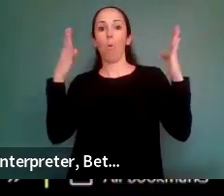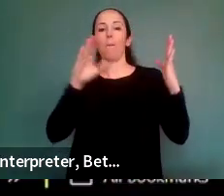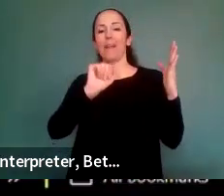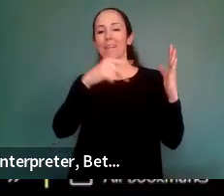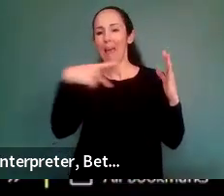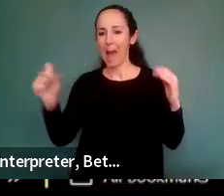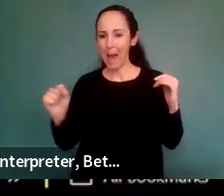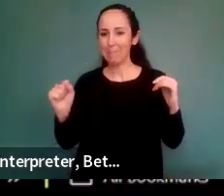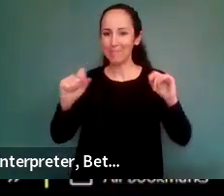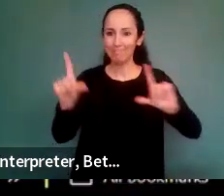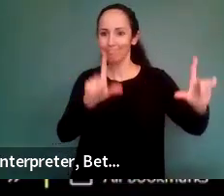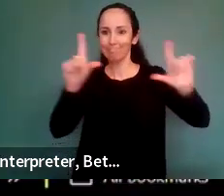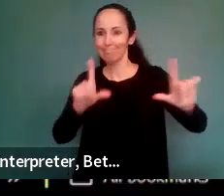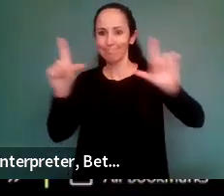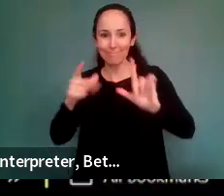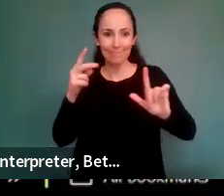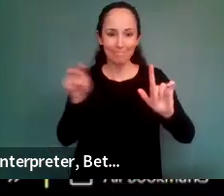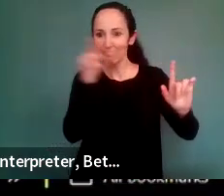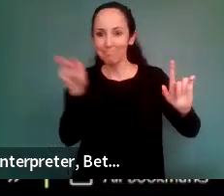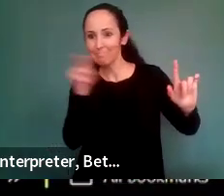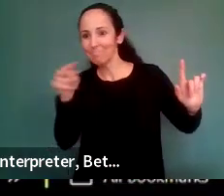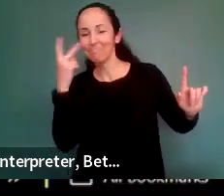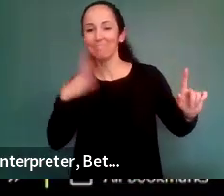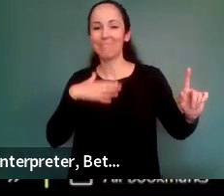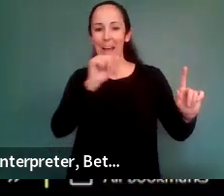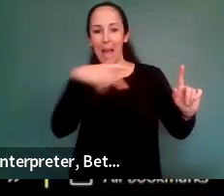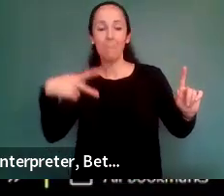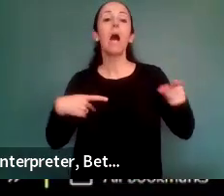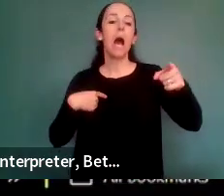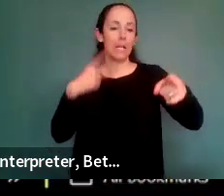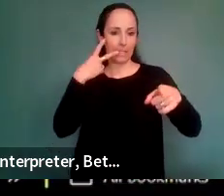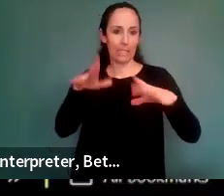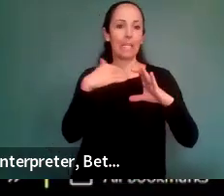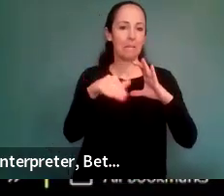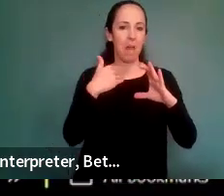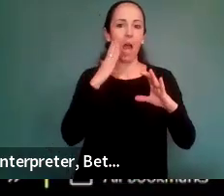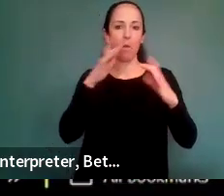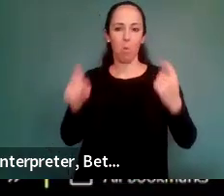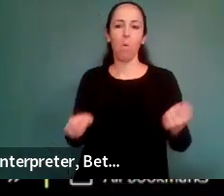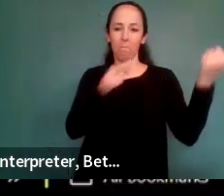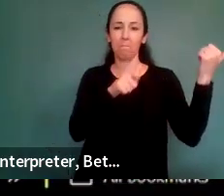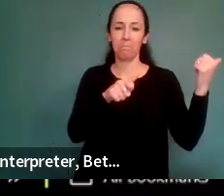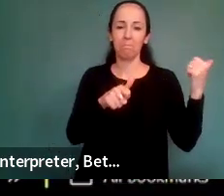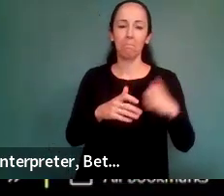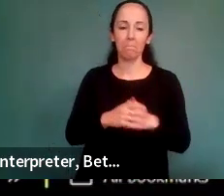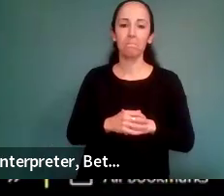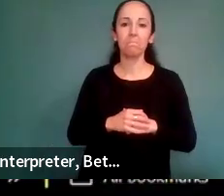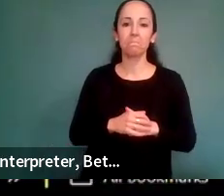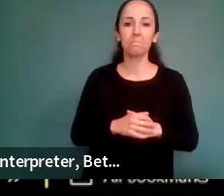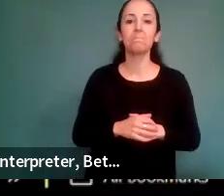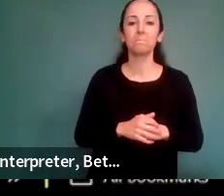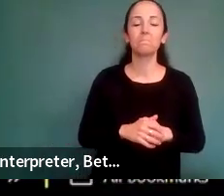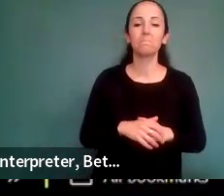And so here is an email that I'm going to get rid of. And what I'm going to do, since my focus is in